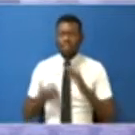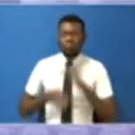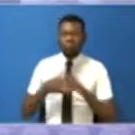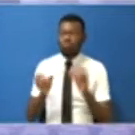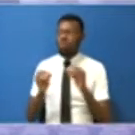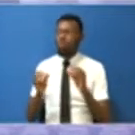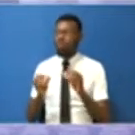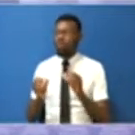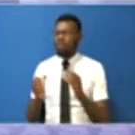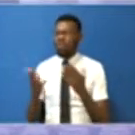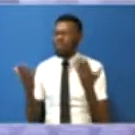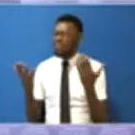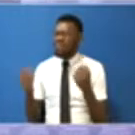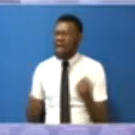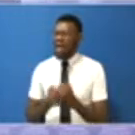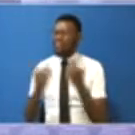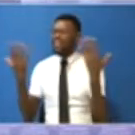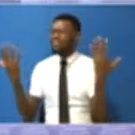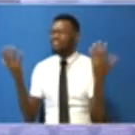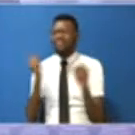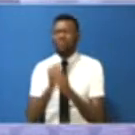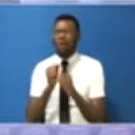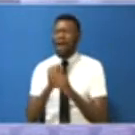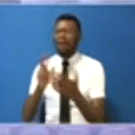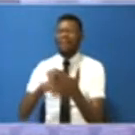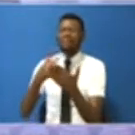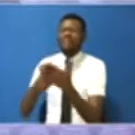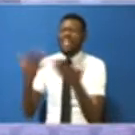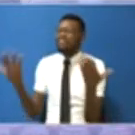don't kick a dead dog um